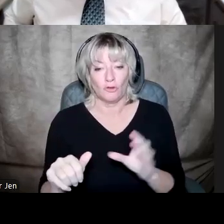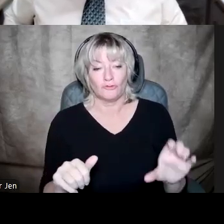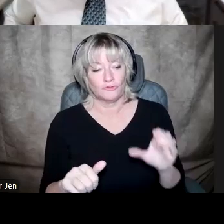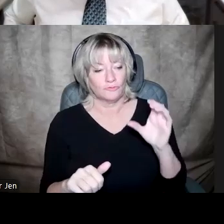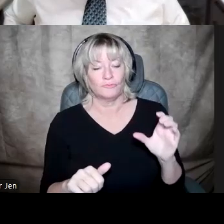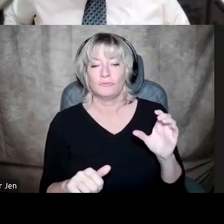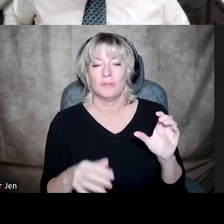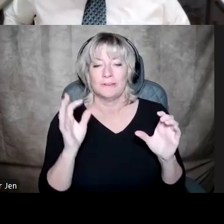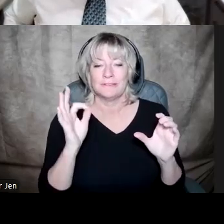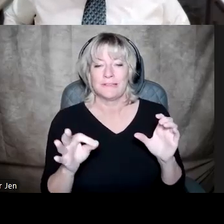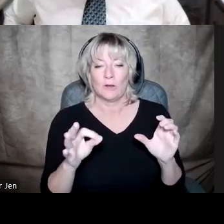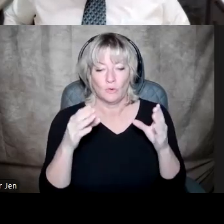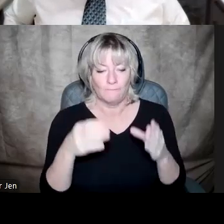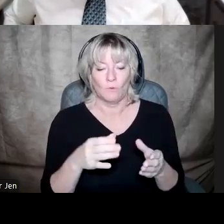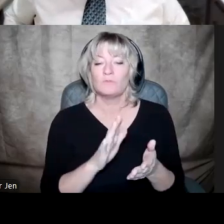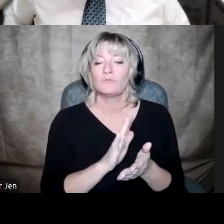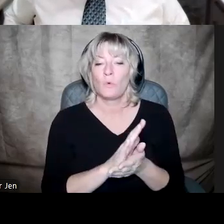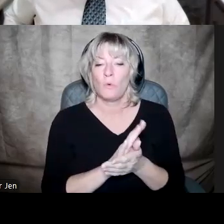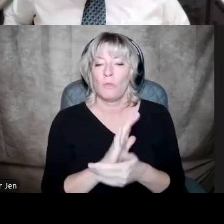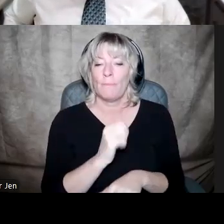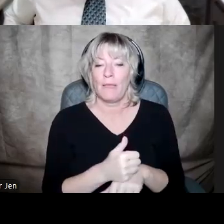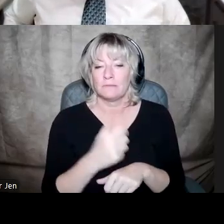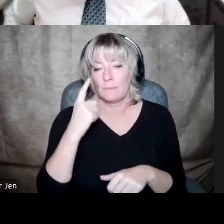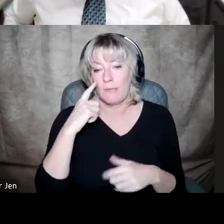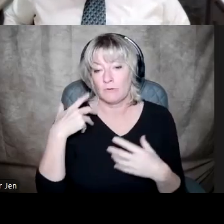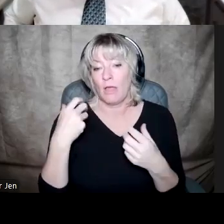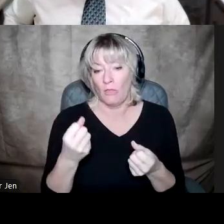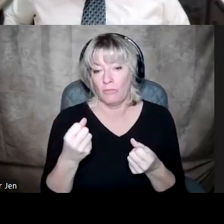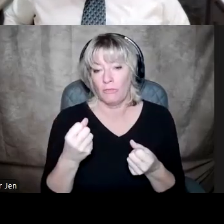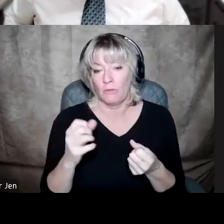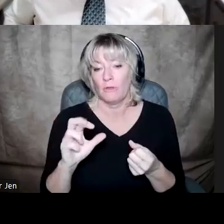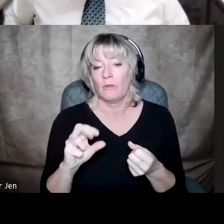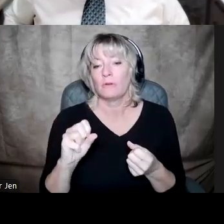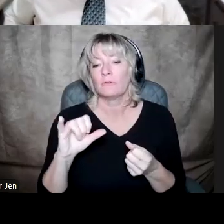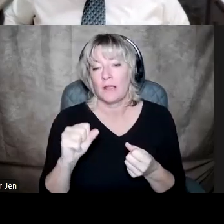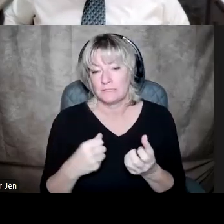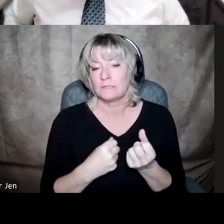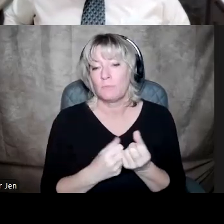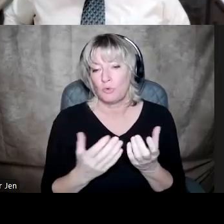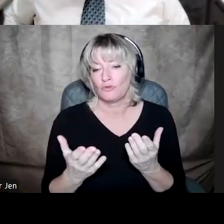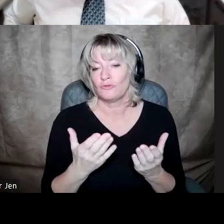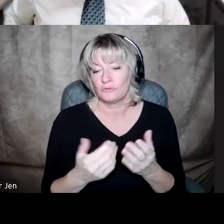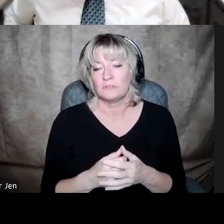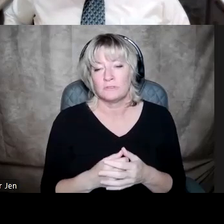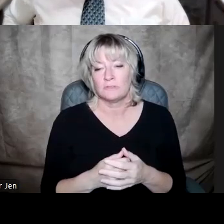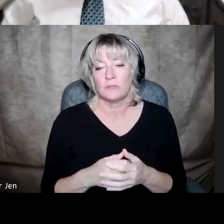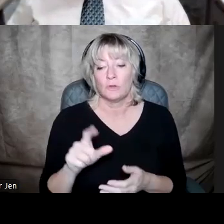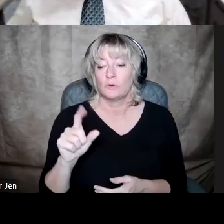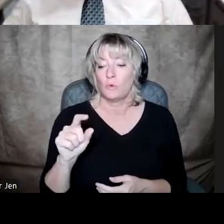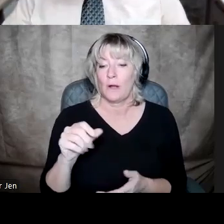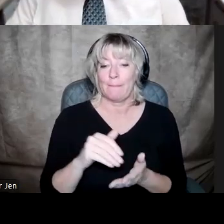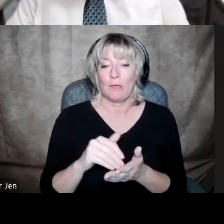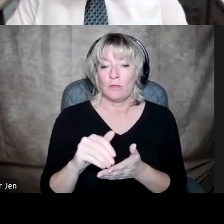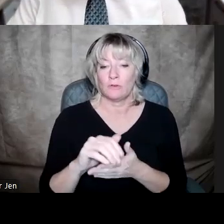decided to focus it on school-based mental health and crisis support services there as well. So $20